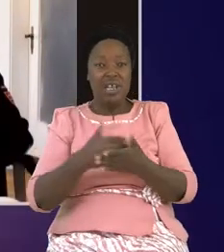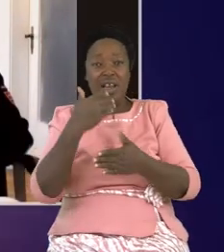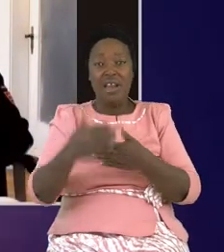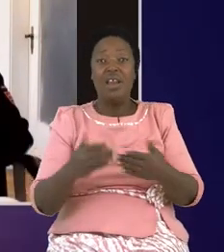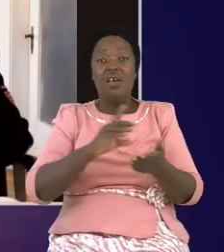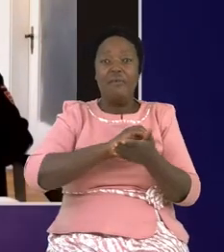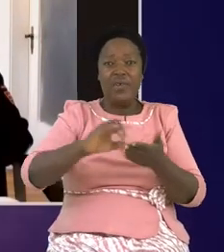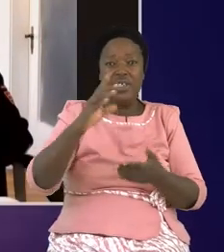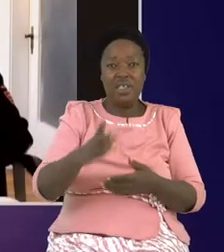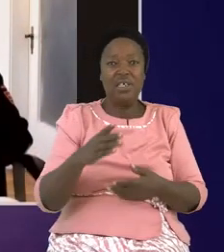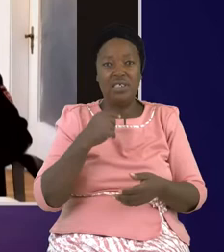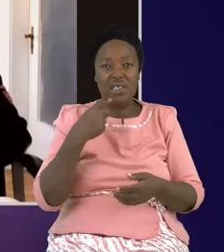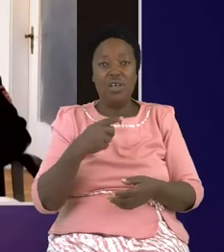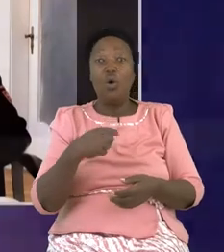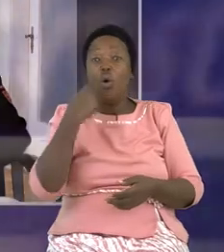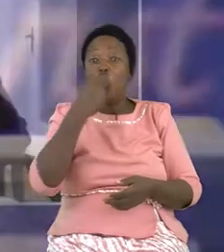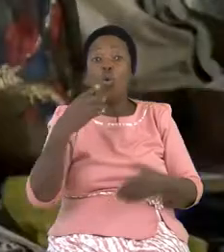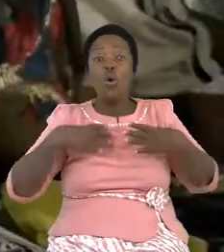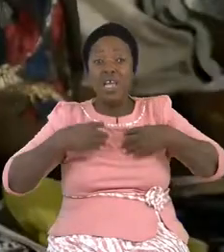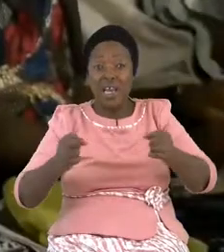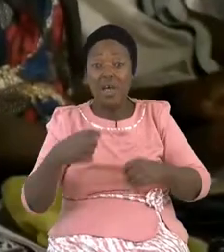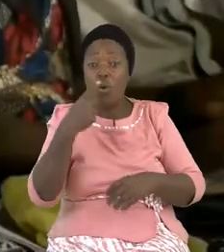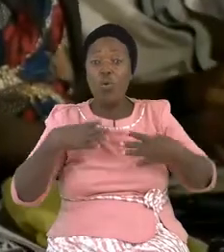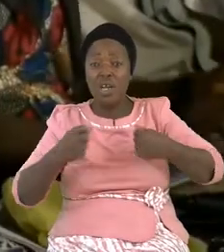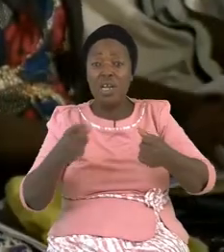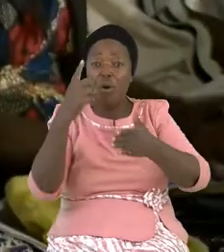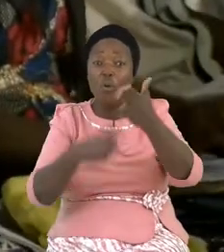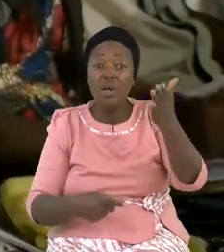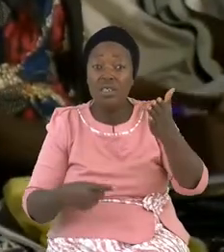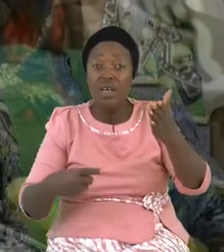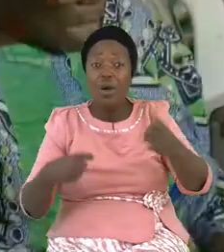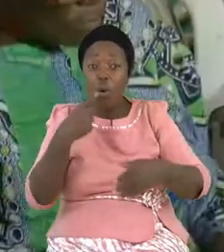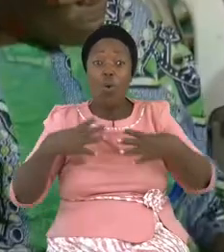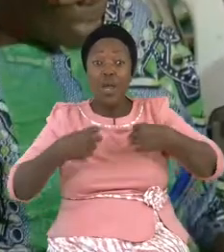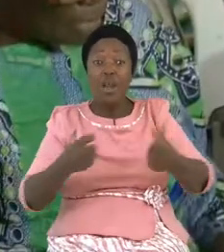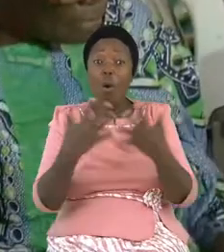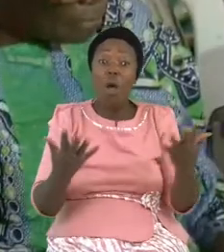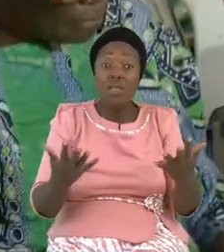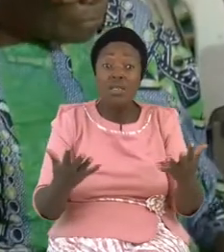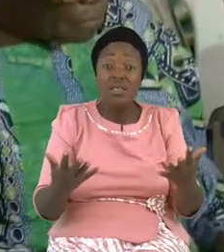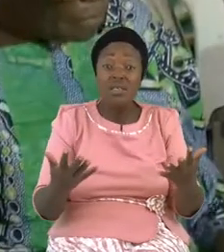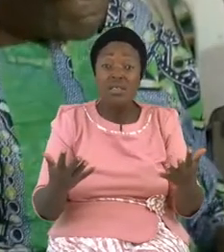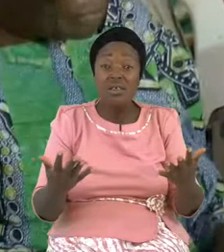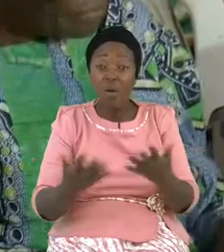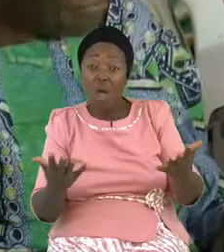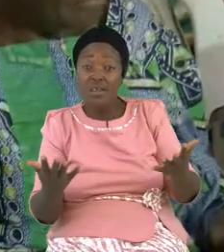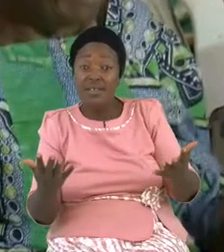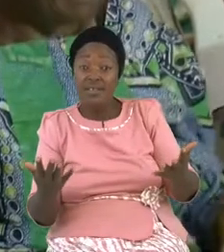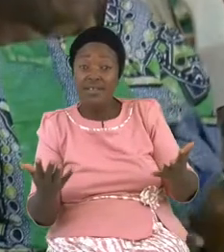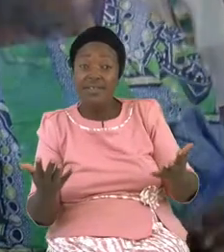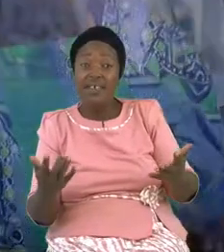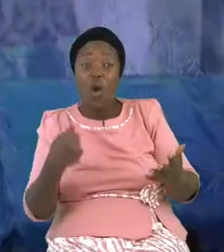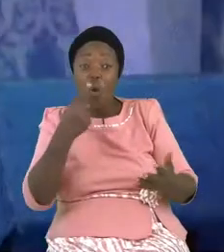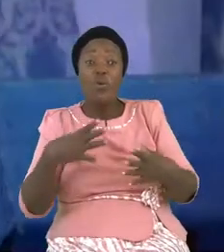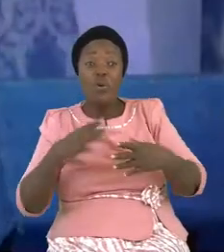healeth? Who healeth? Tell me. Who healeth? Tell me. If you have a Bible, if you don't have a